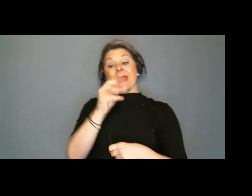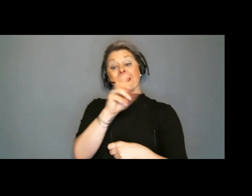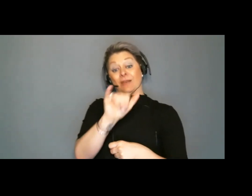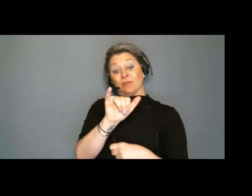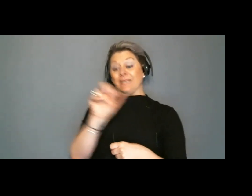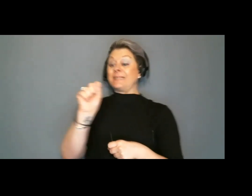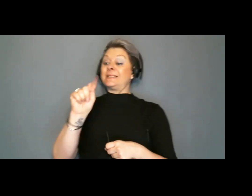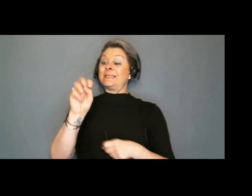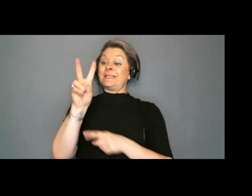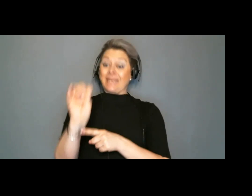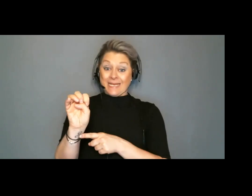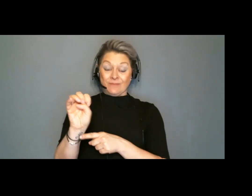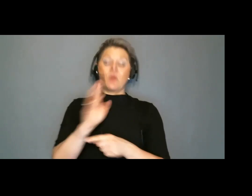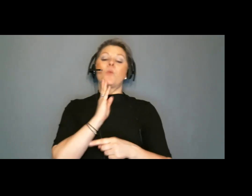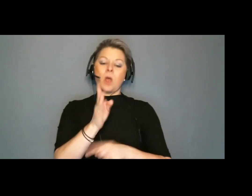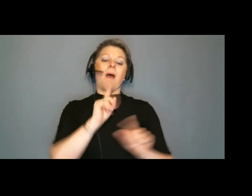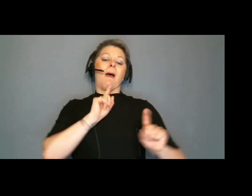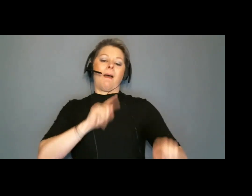the presentations.